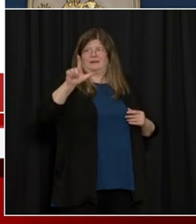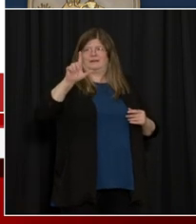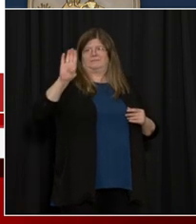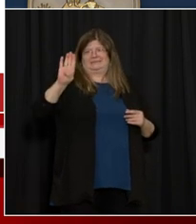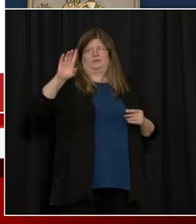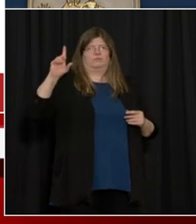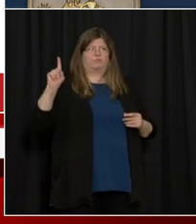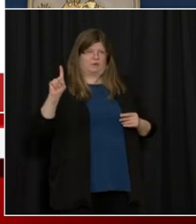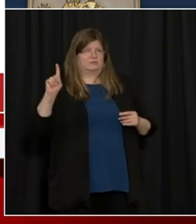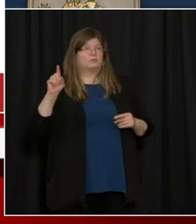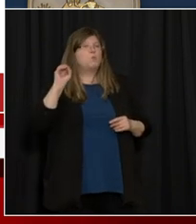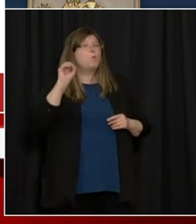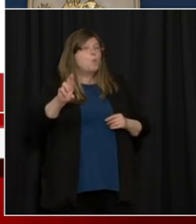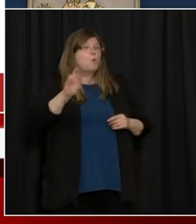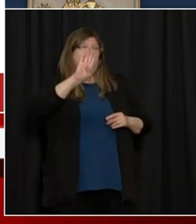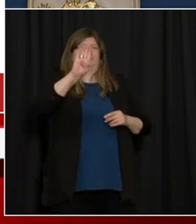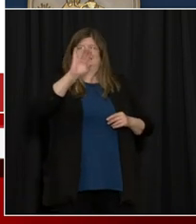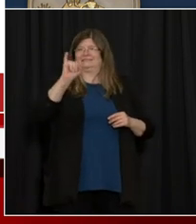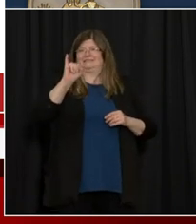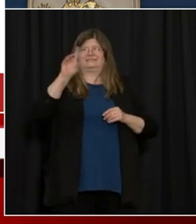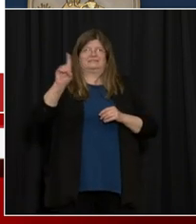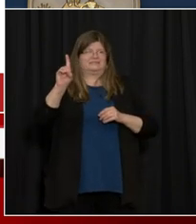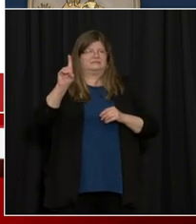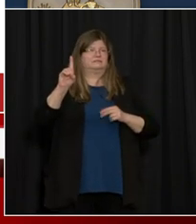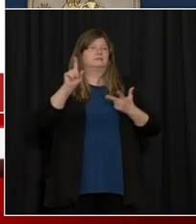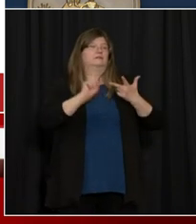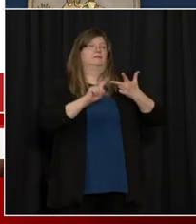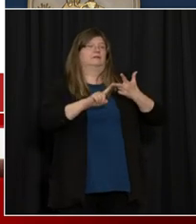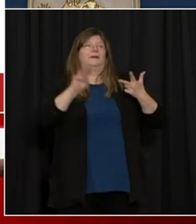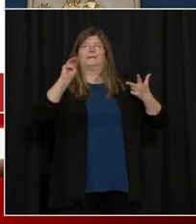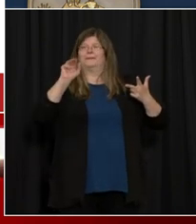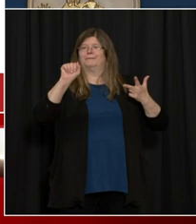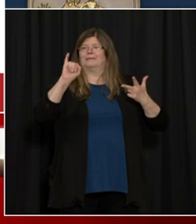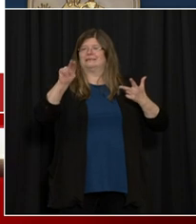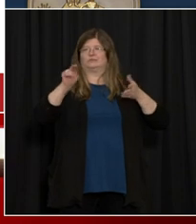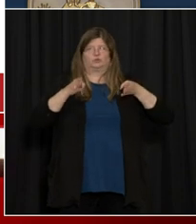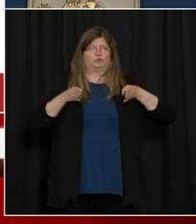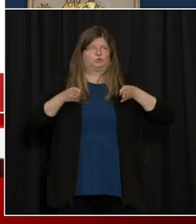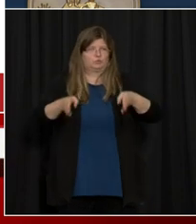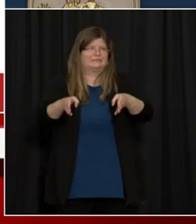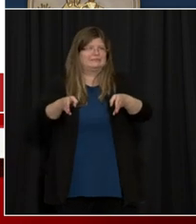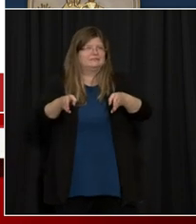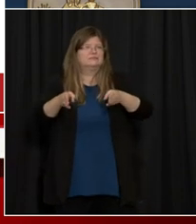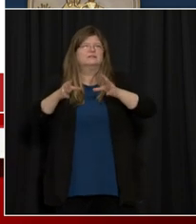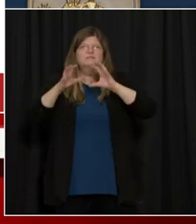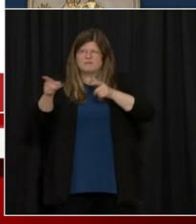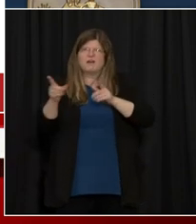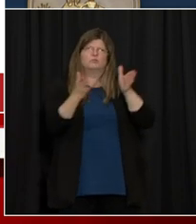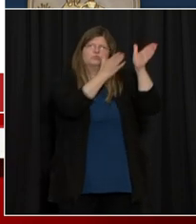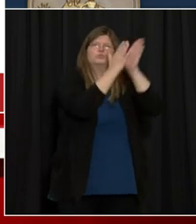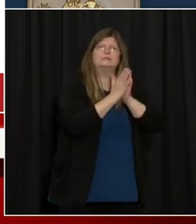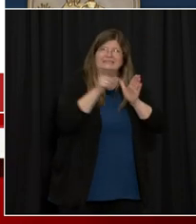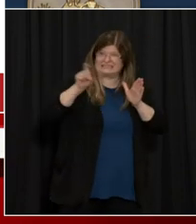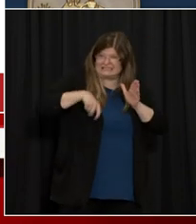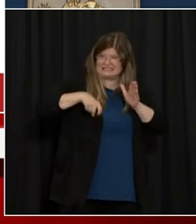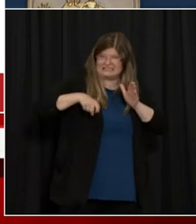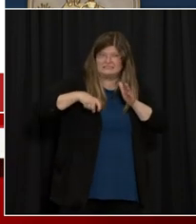Street to request one of these packages. Additionally, continue to look